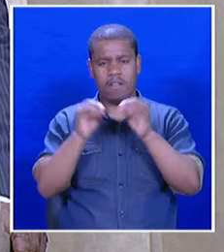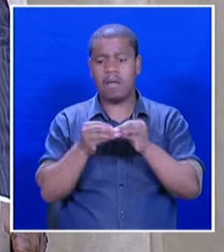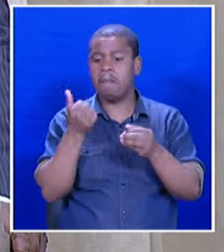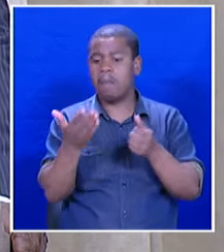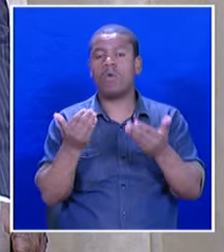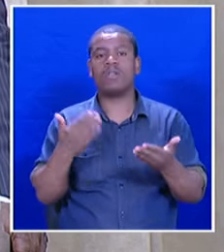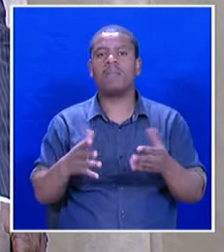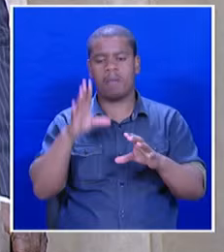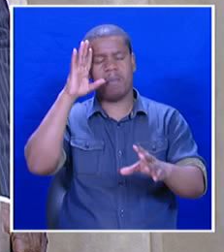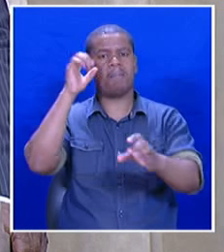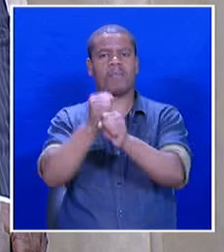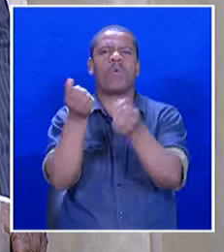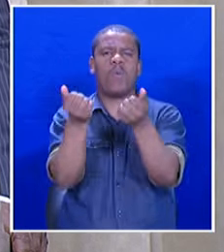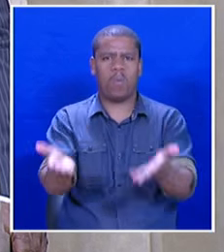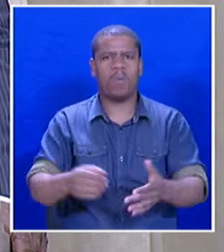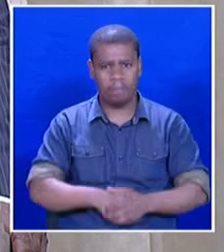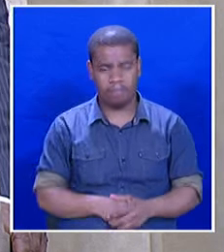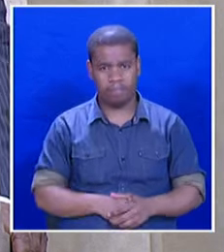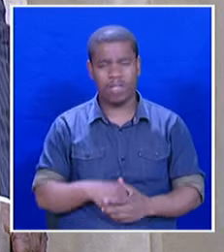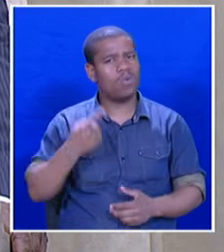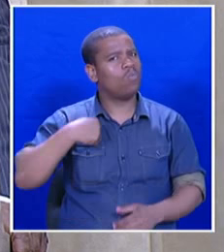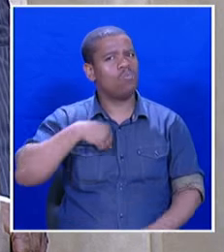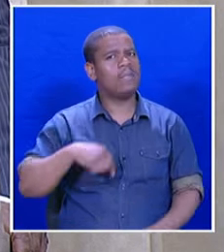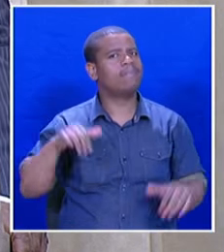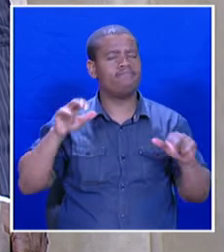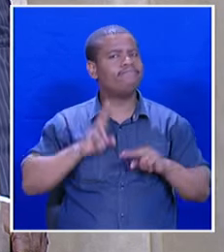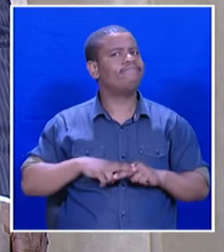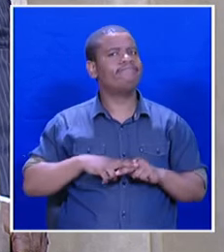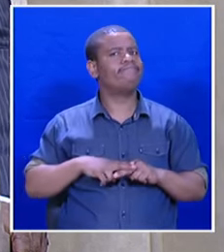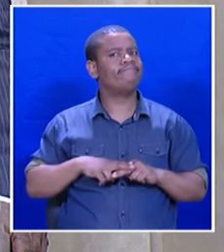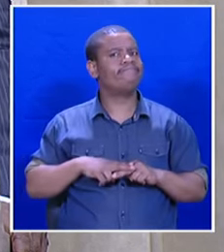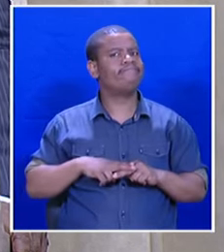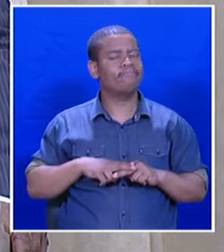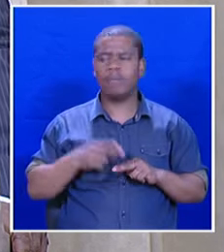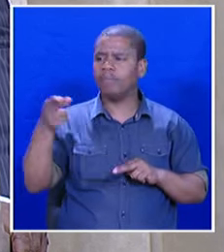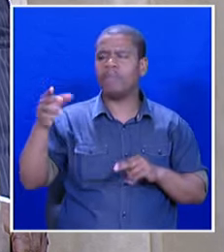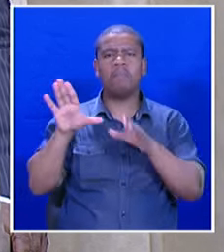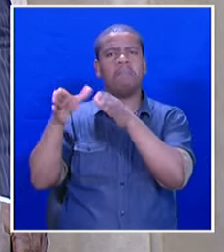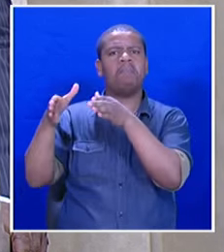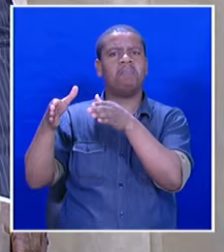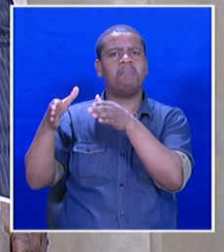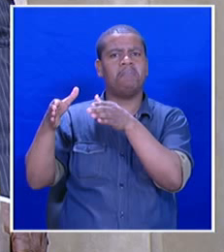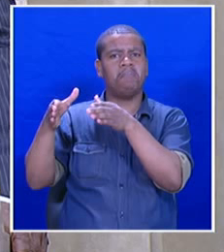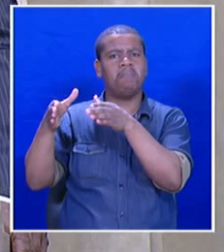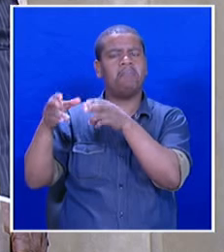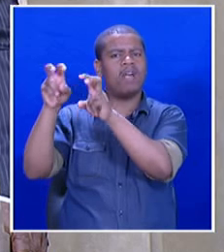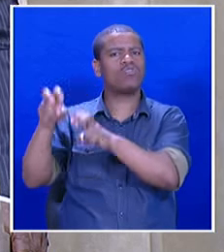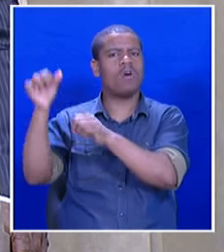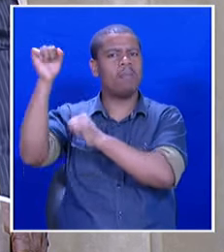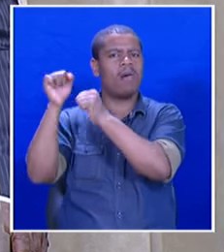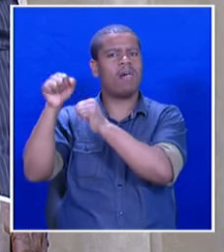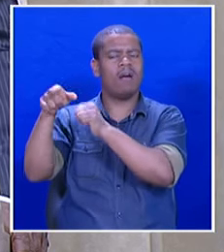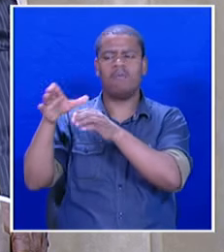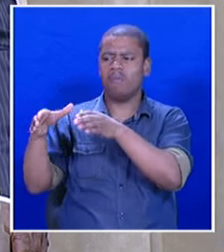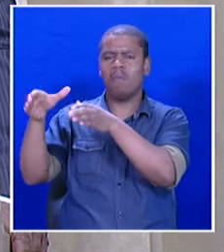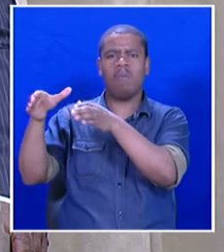We cannot sit here and try to manage Eskom from far away. We give them the opportunity.